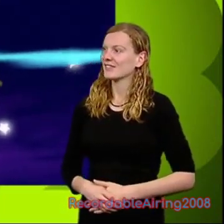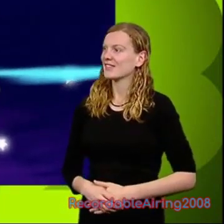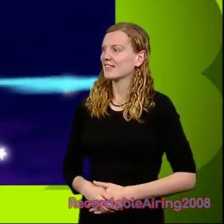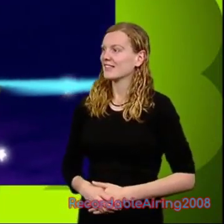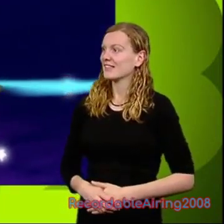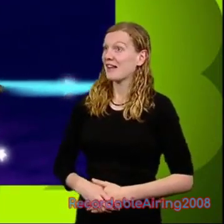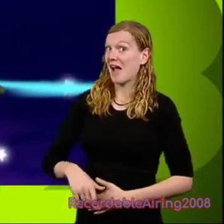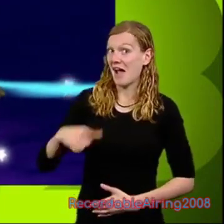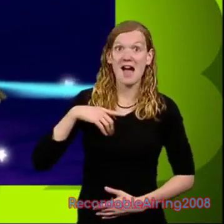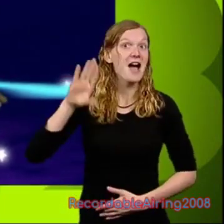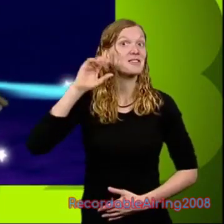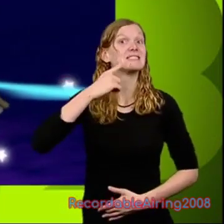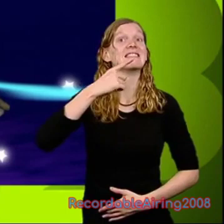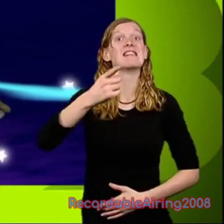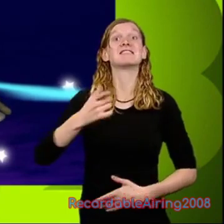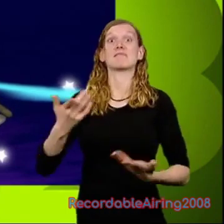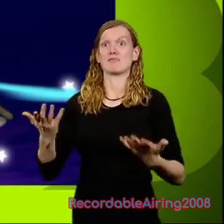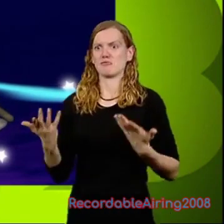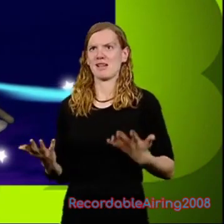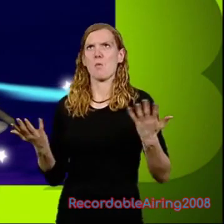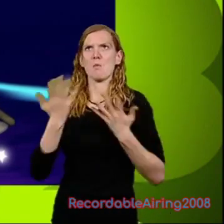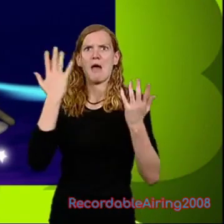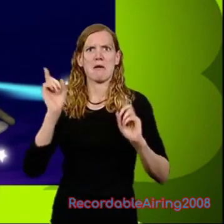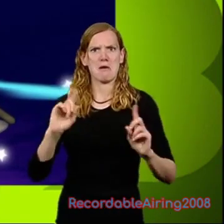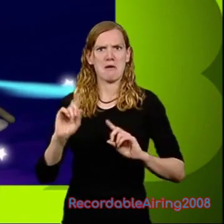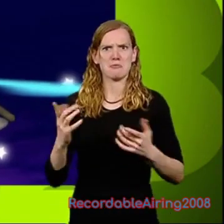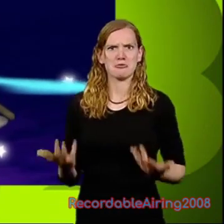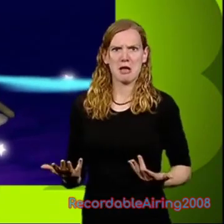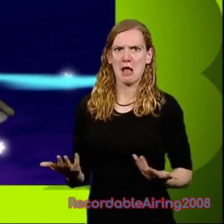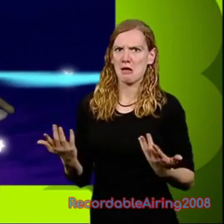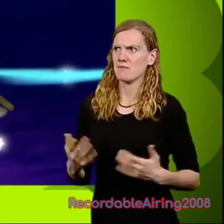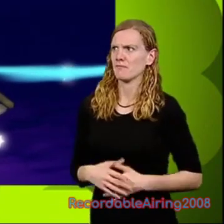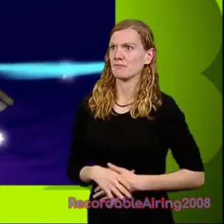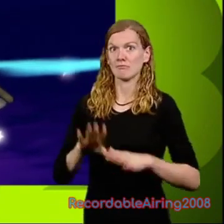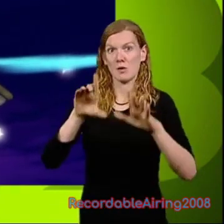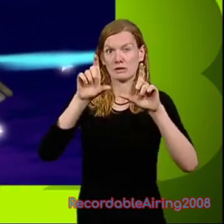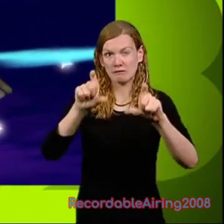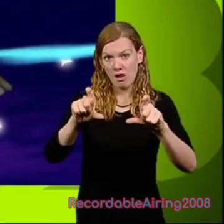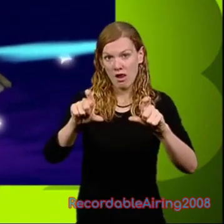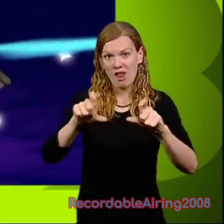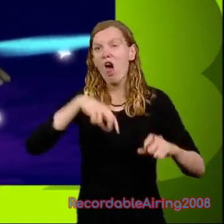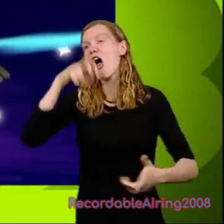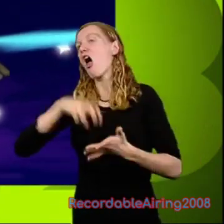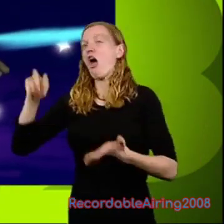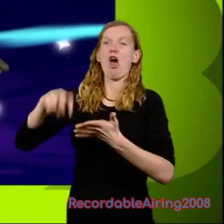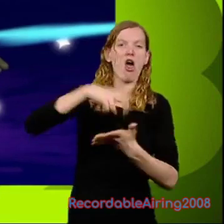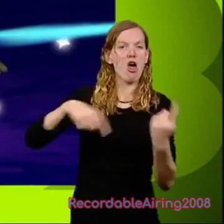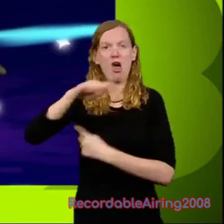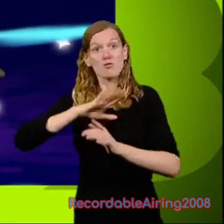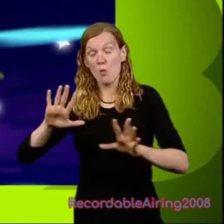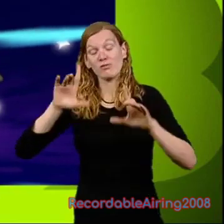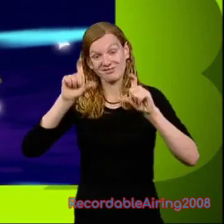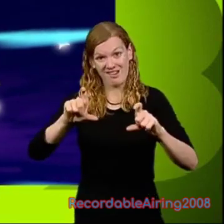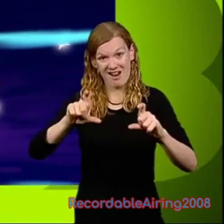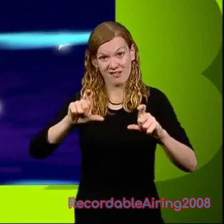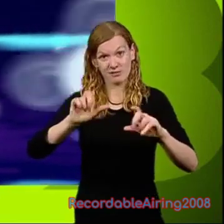Zorst, Zorst, I hear you say. What be the weather in space today? Well, if you just sit still for a minute and stop hopping and leaping, I'll tell you. The